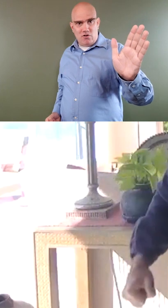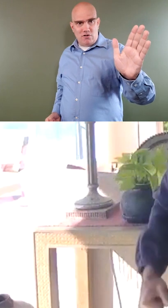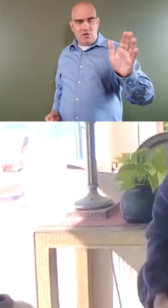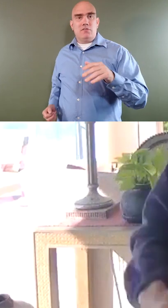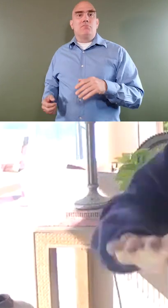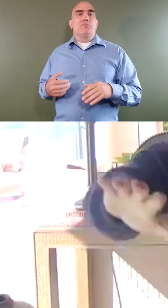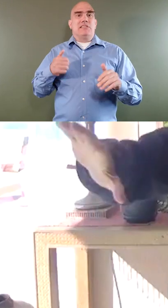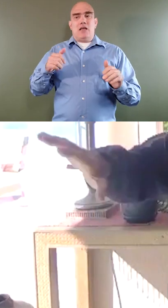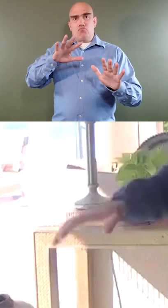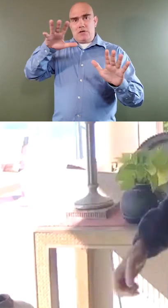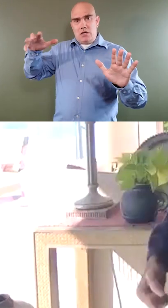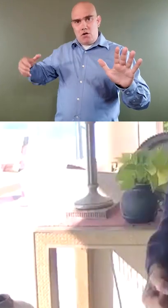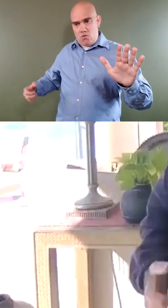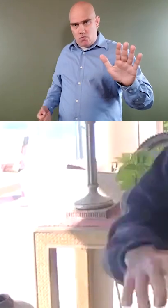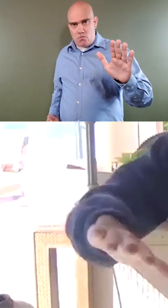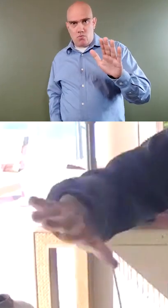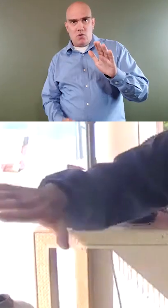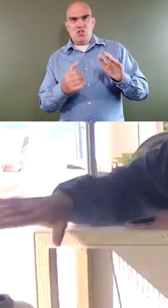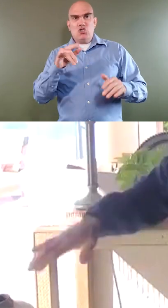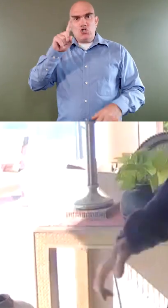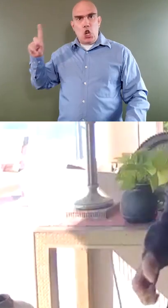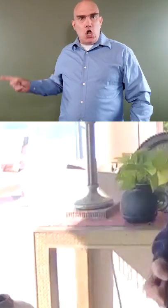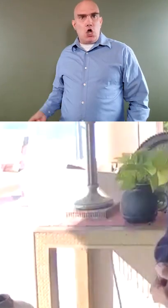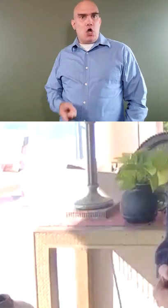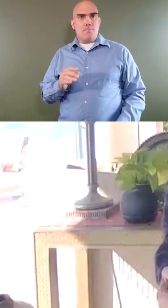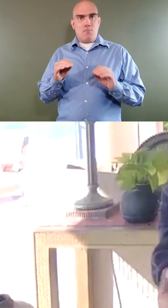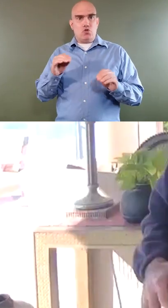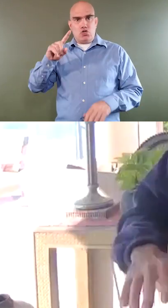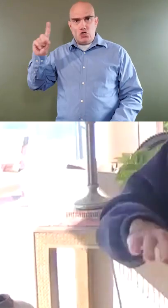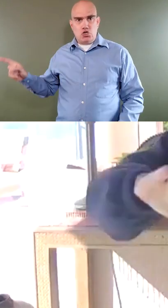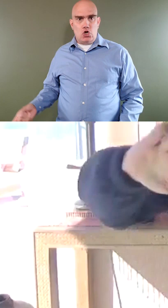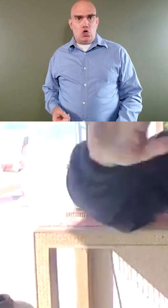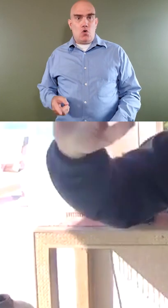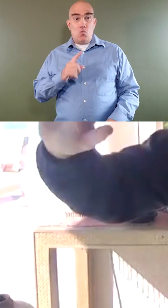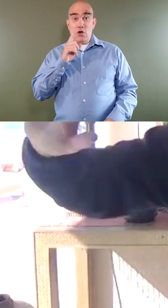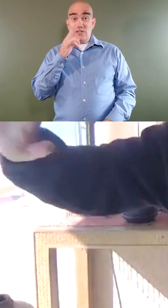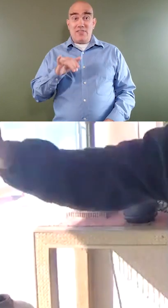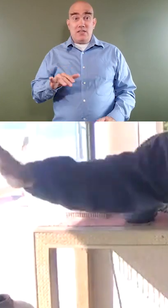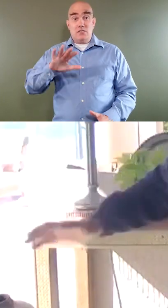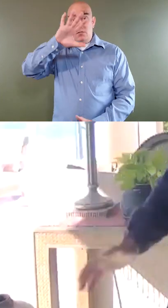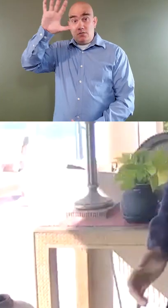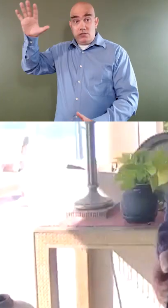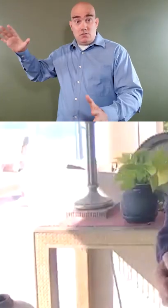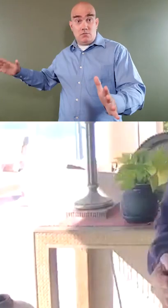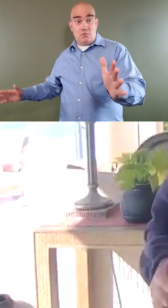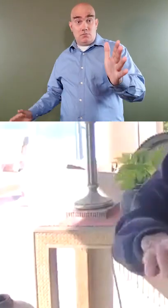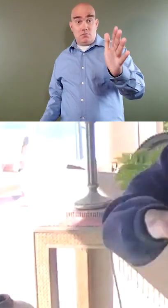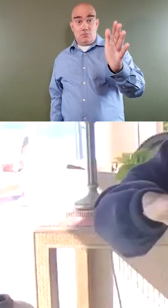arc and around. So this is a circular motion. And it really looks like